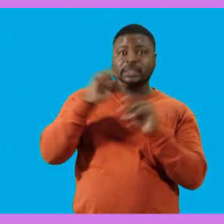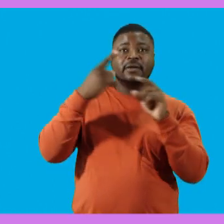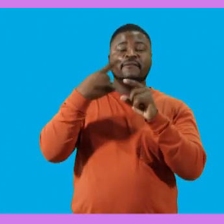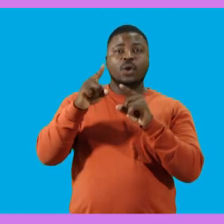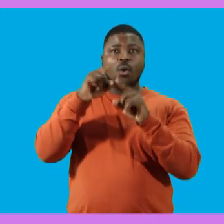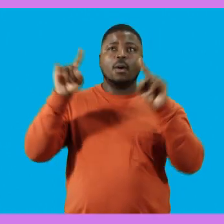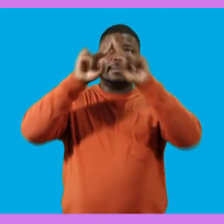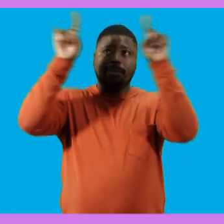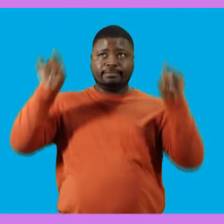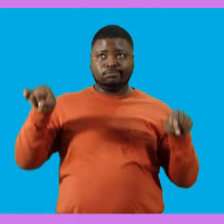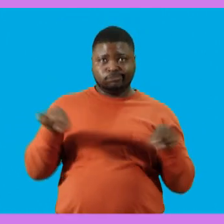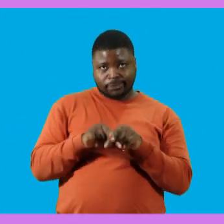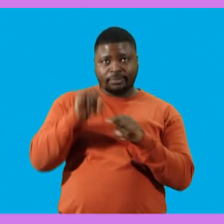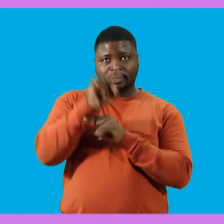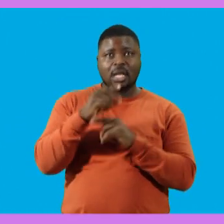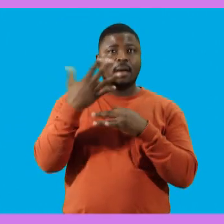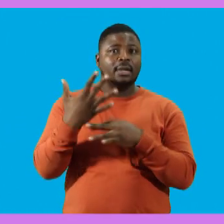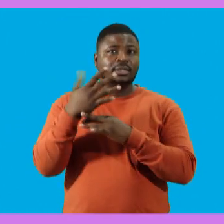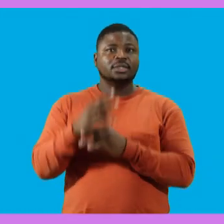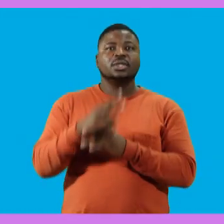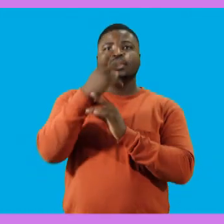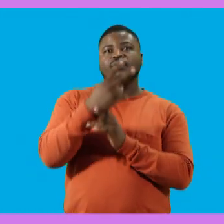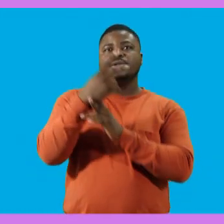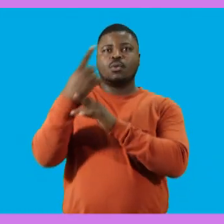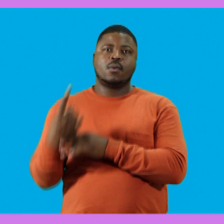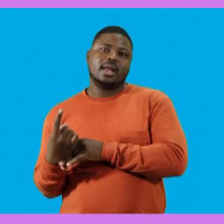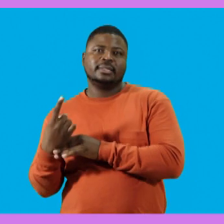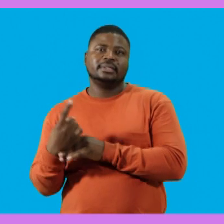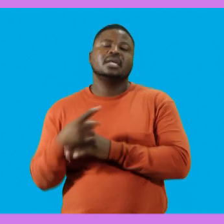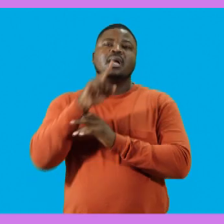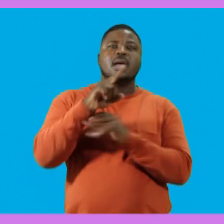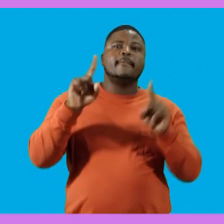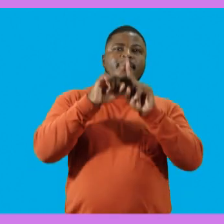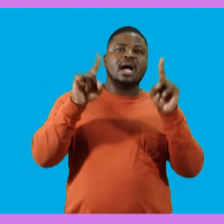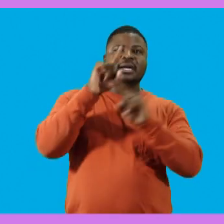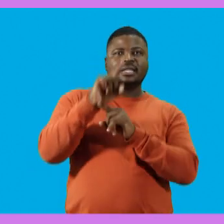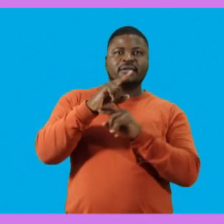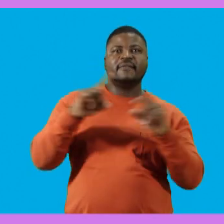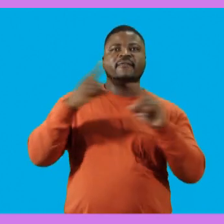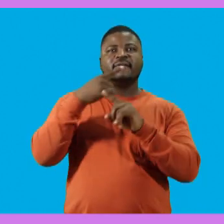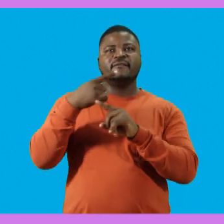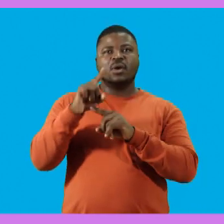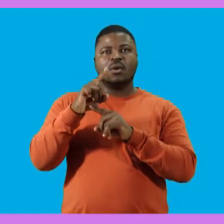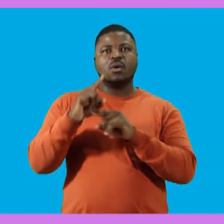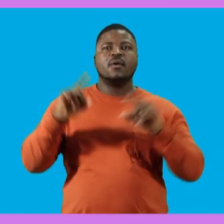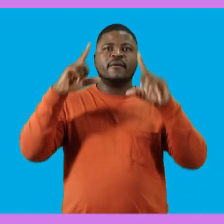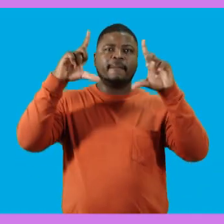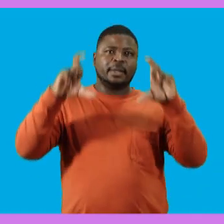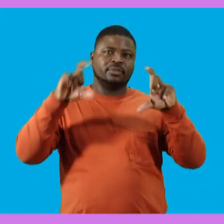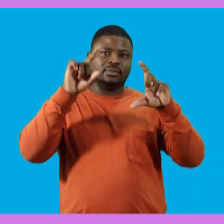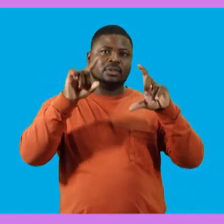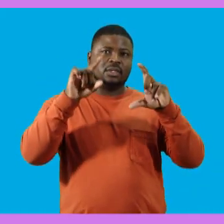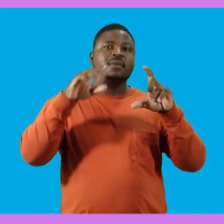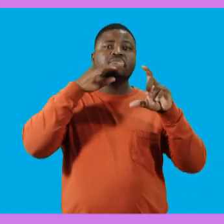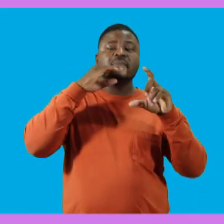The whole width of the frame is 21. And then the frame is 2.1